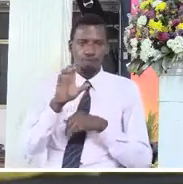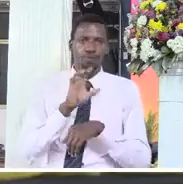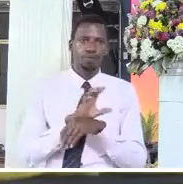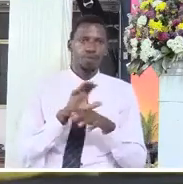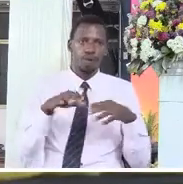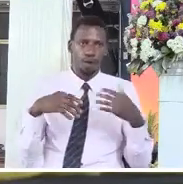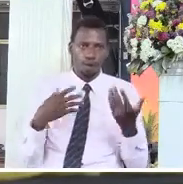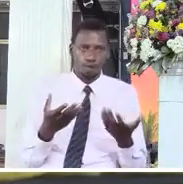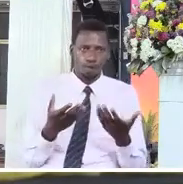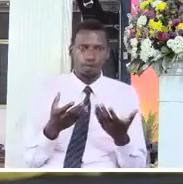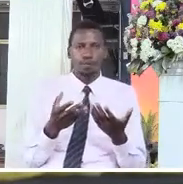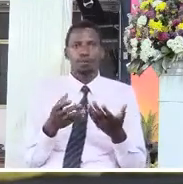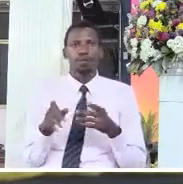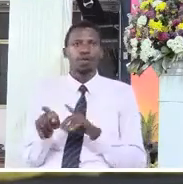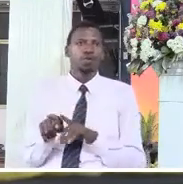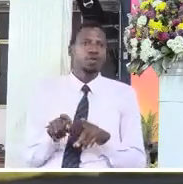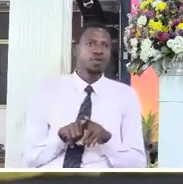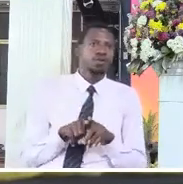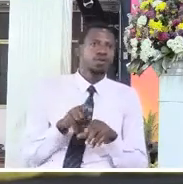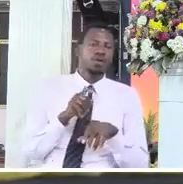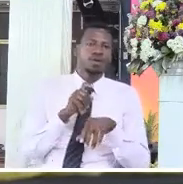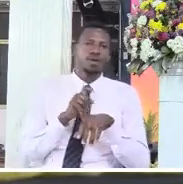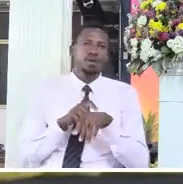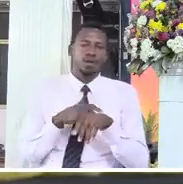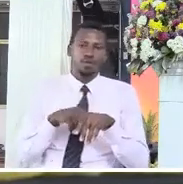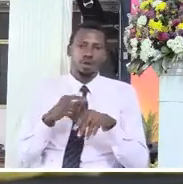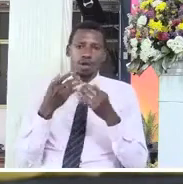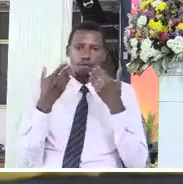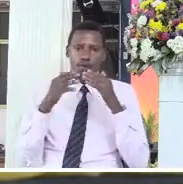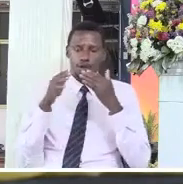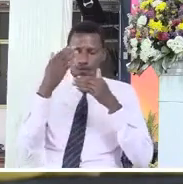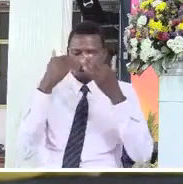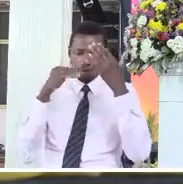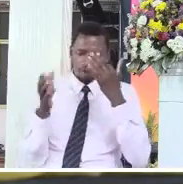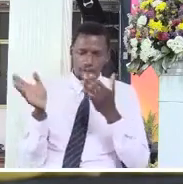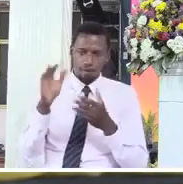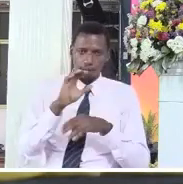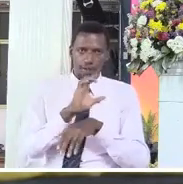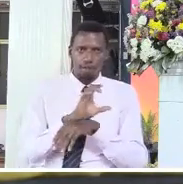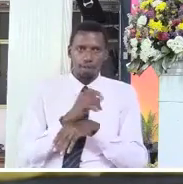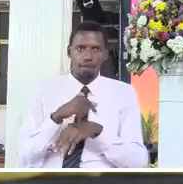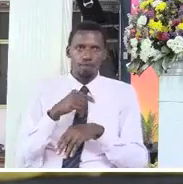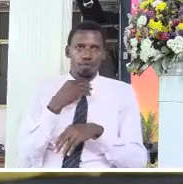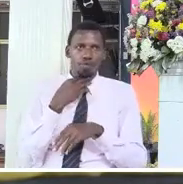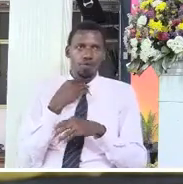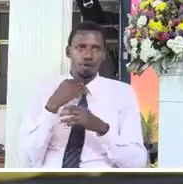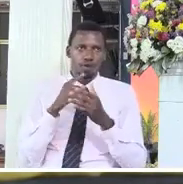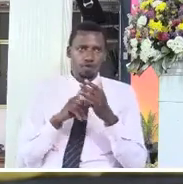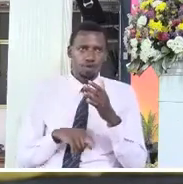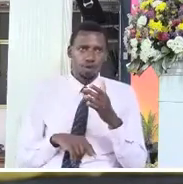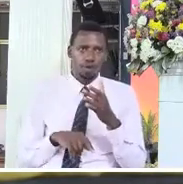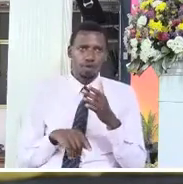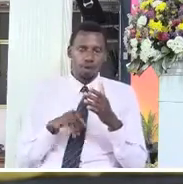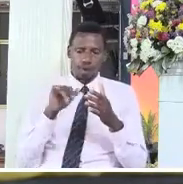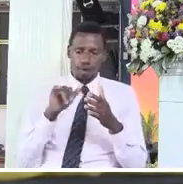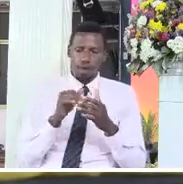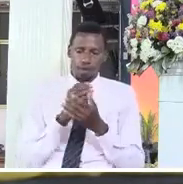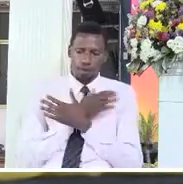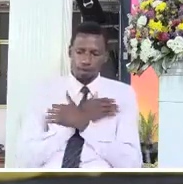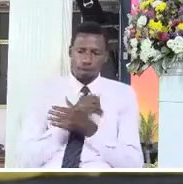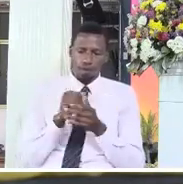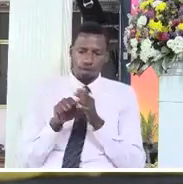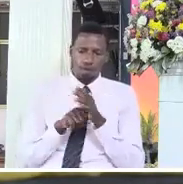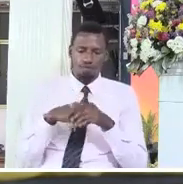is, even while we once we leave campus and come to church, we'd like for that friendship to be there. We'd like for